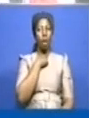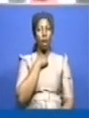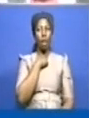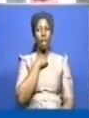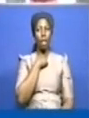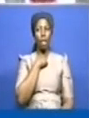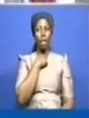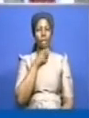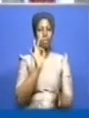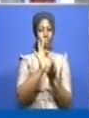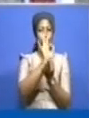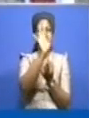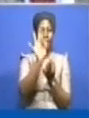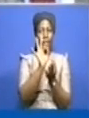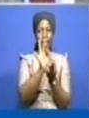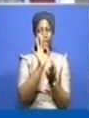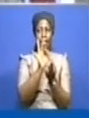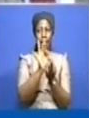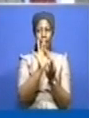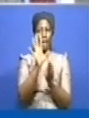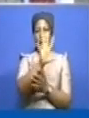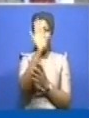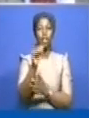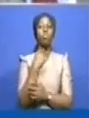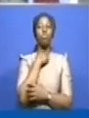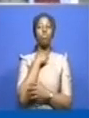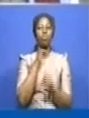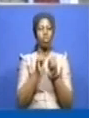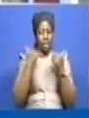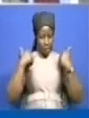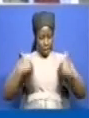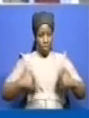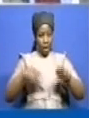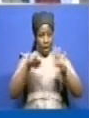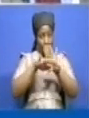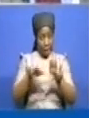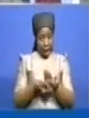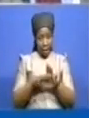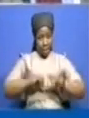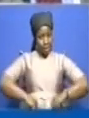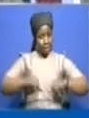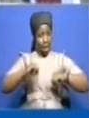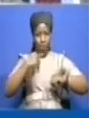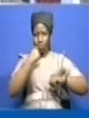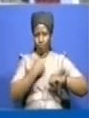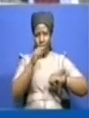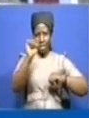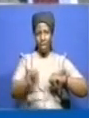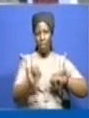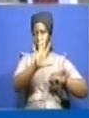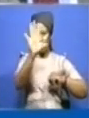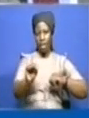and in particular the Bureau of the African Union, of which I was a member, chaired by the South African President Cyril